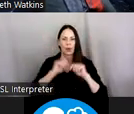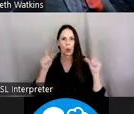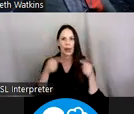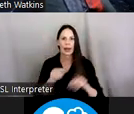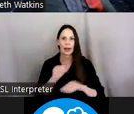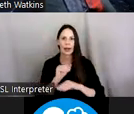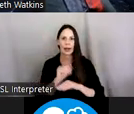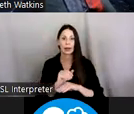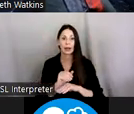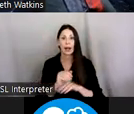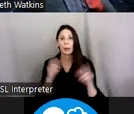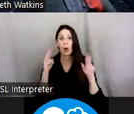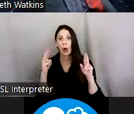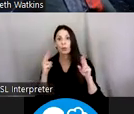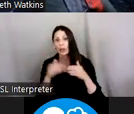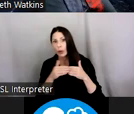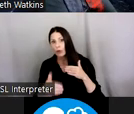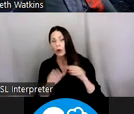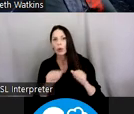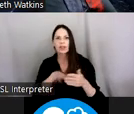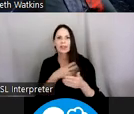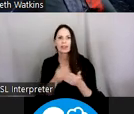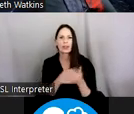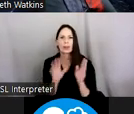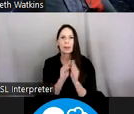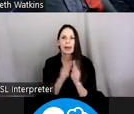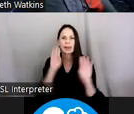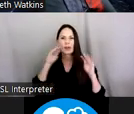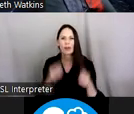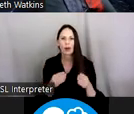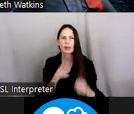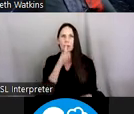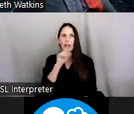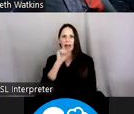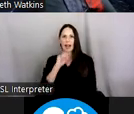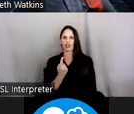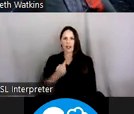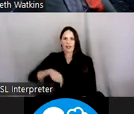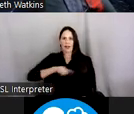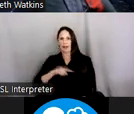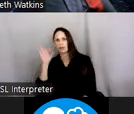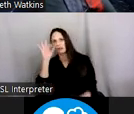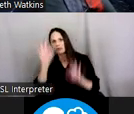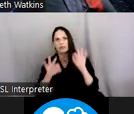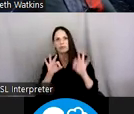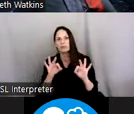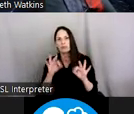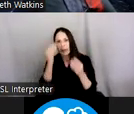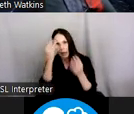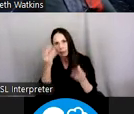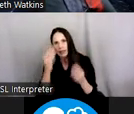schedule some of the meetings to be focused on not just us updating you on these topics, but us